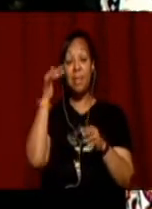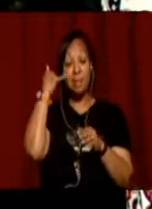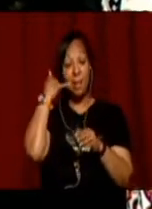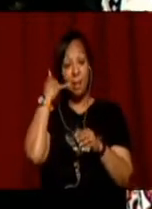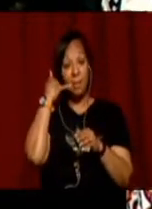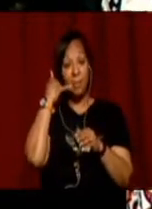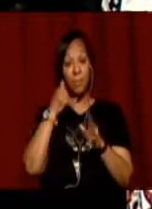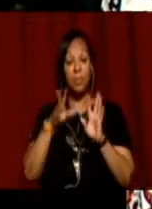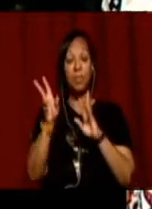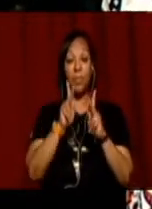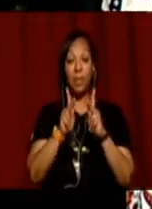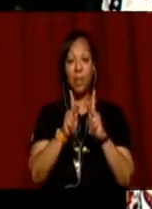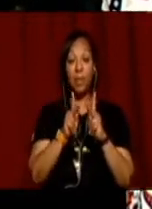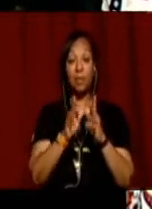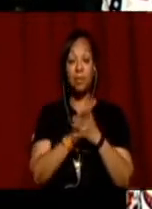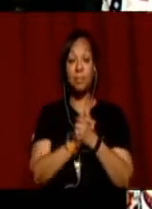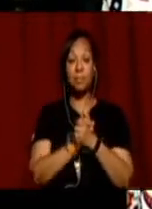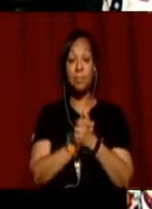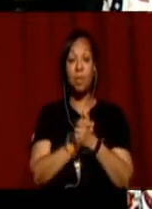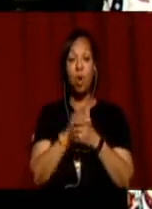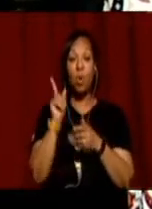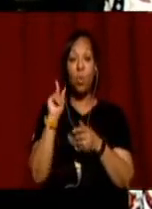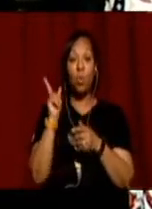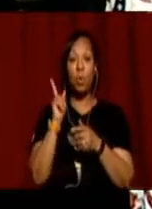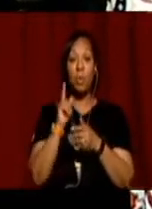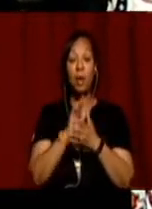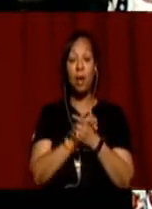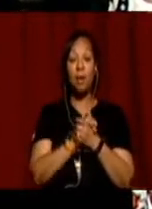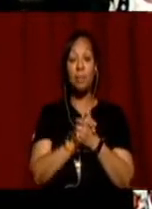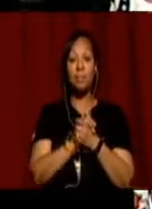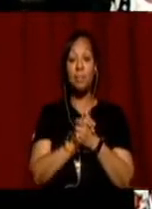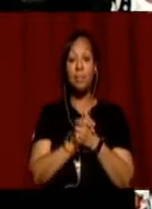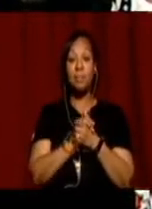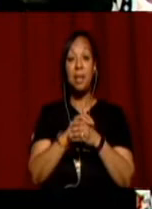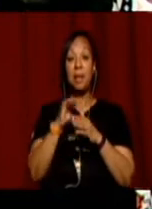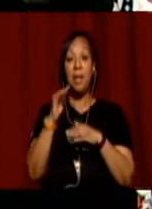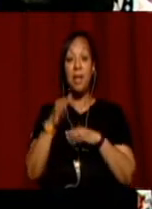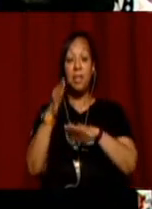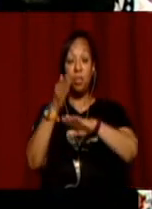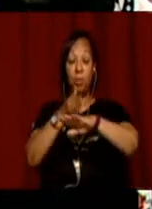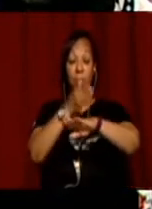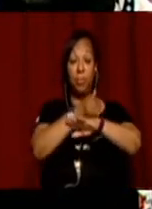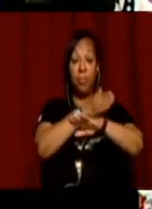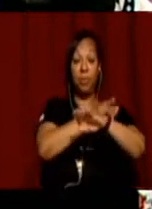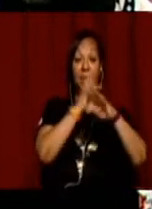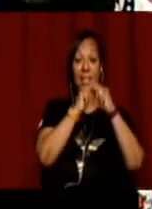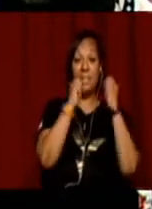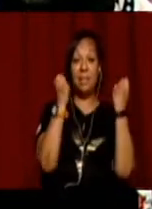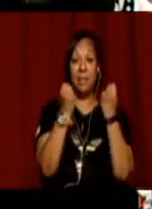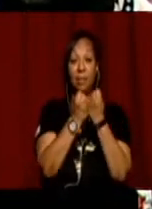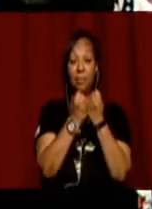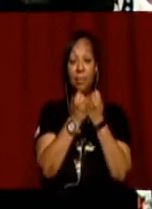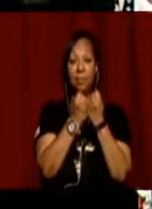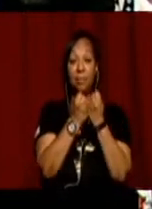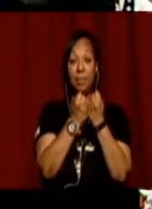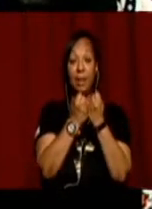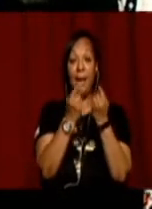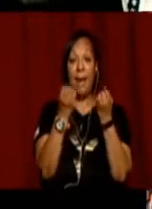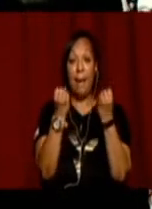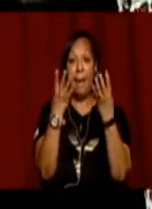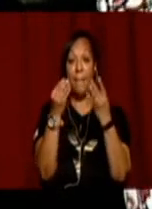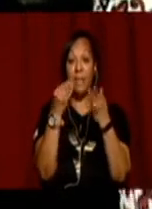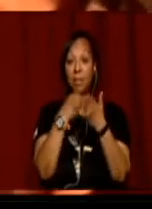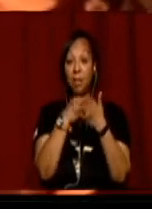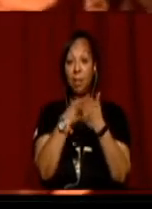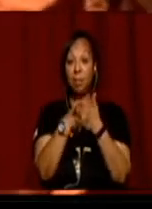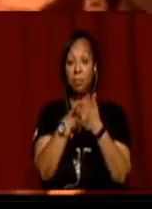tracers. Dr. Rubin, you want to speak to where we are in the effort to build our contact tracing team? And how much will they make when contact